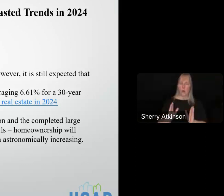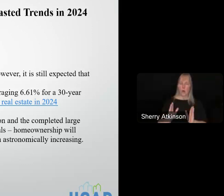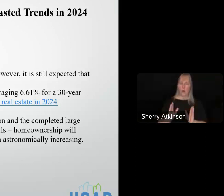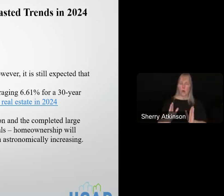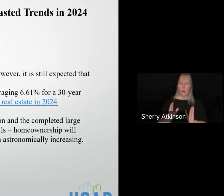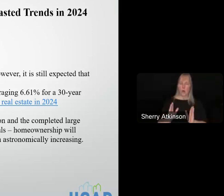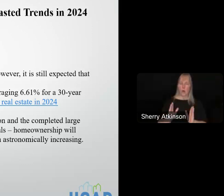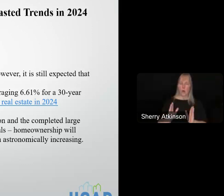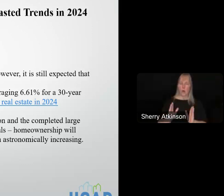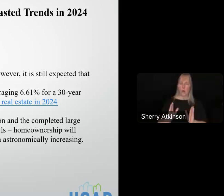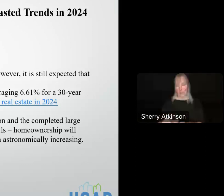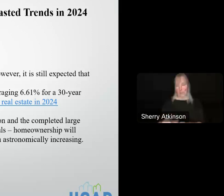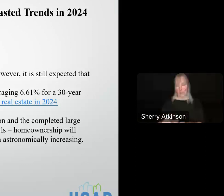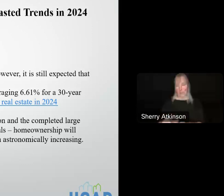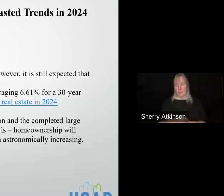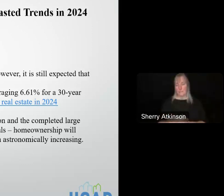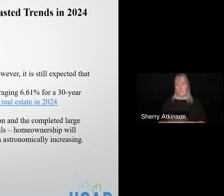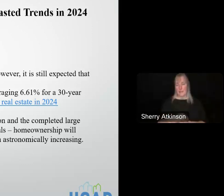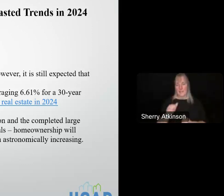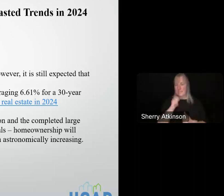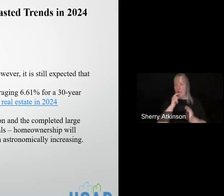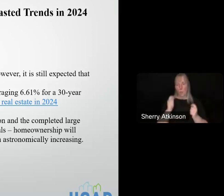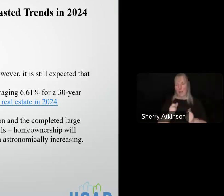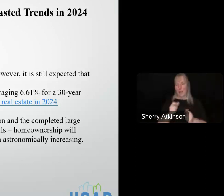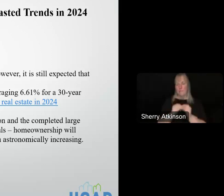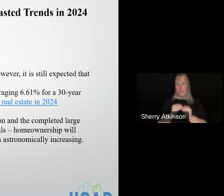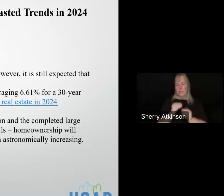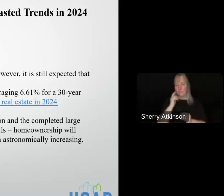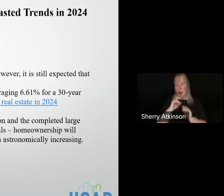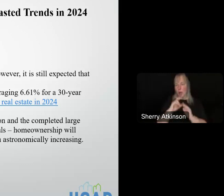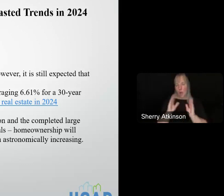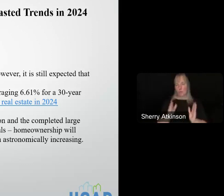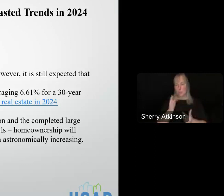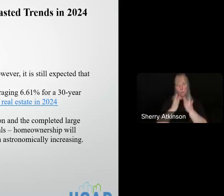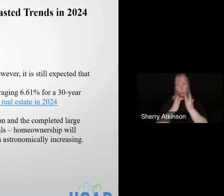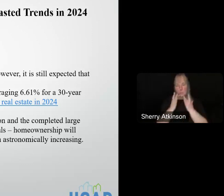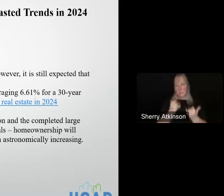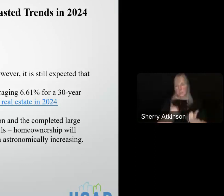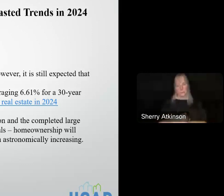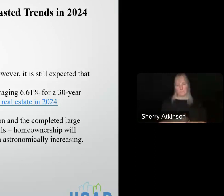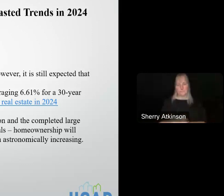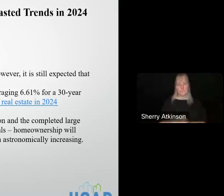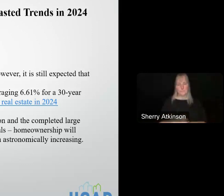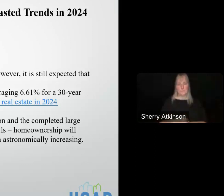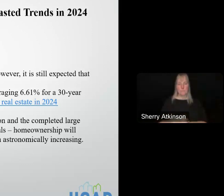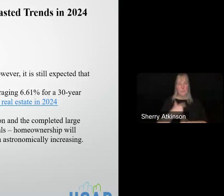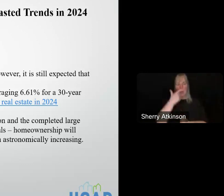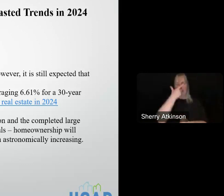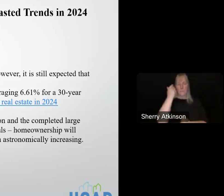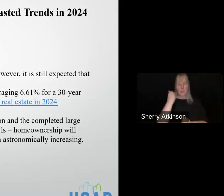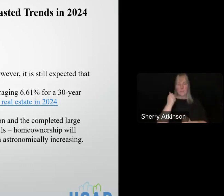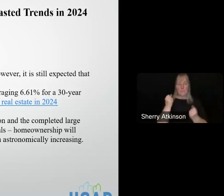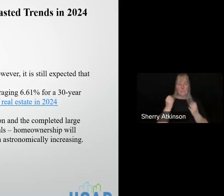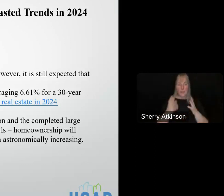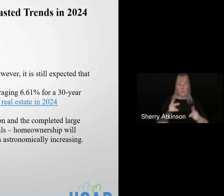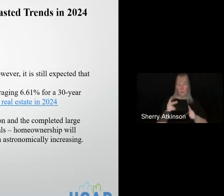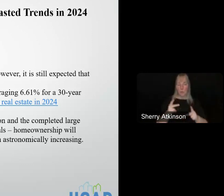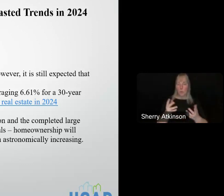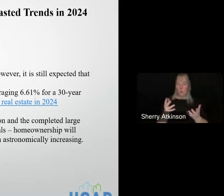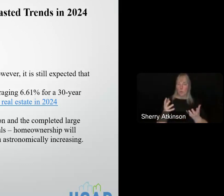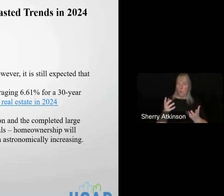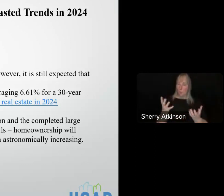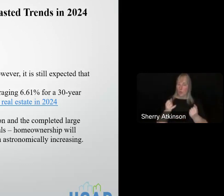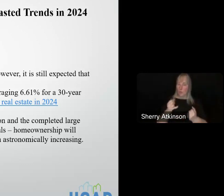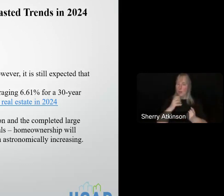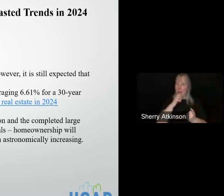fix for our housing shortages right now, because there are a lot of people who do want to age in place, and we do have an aging population